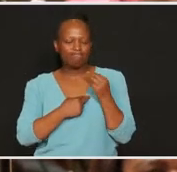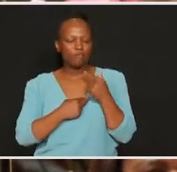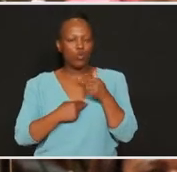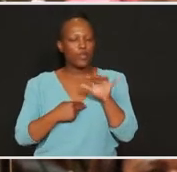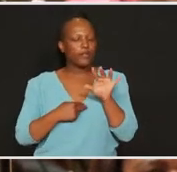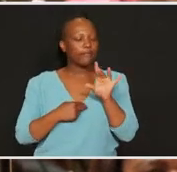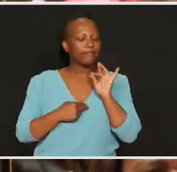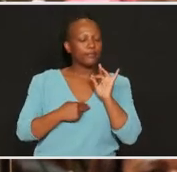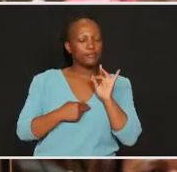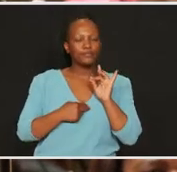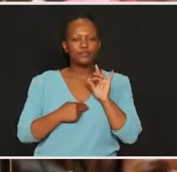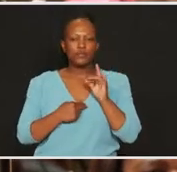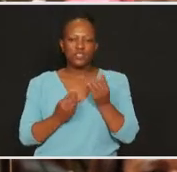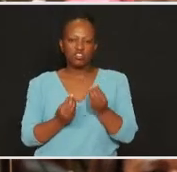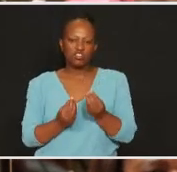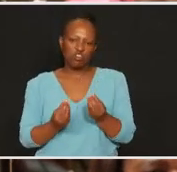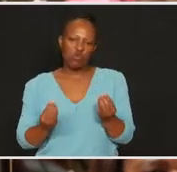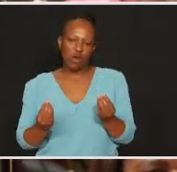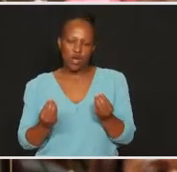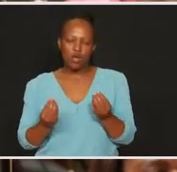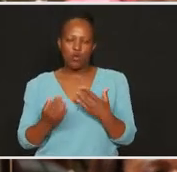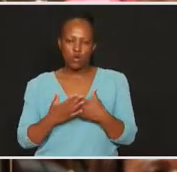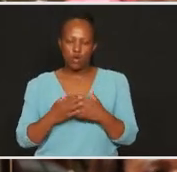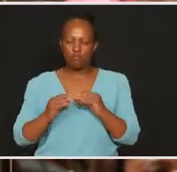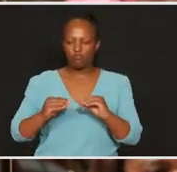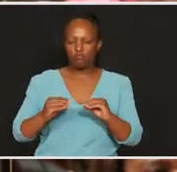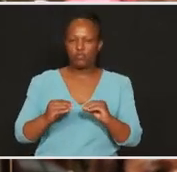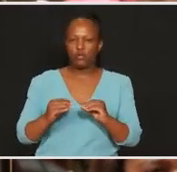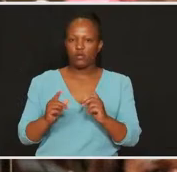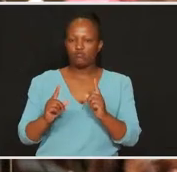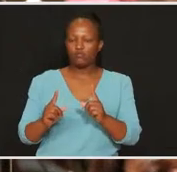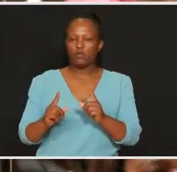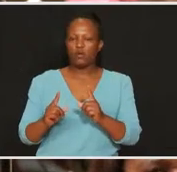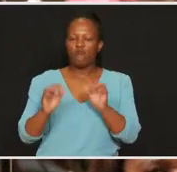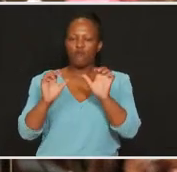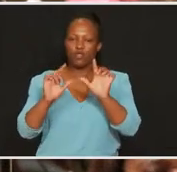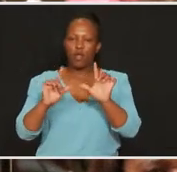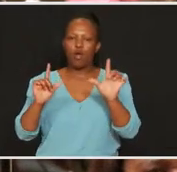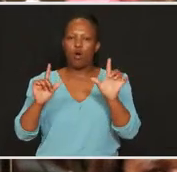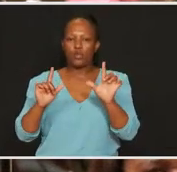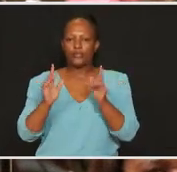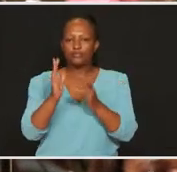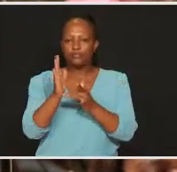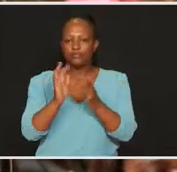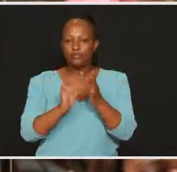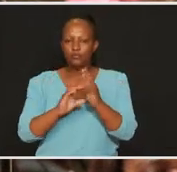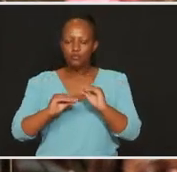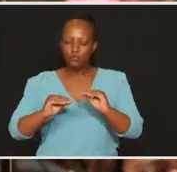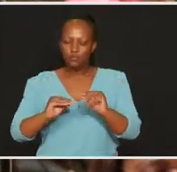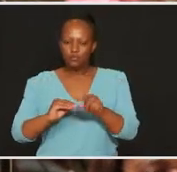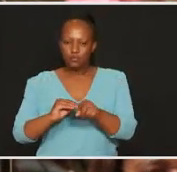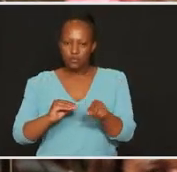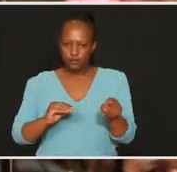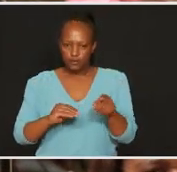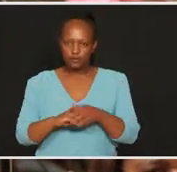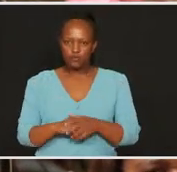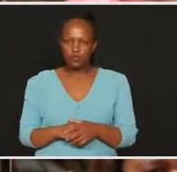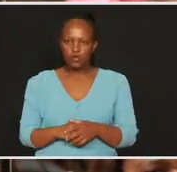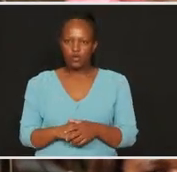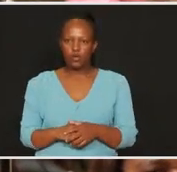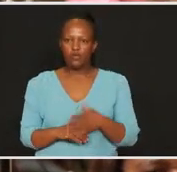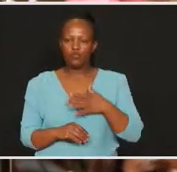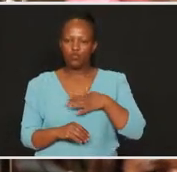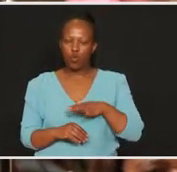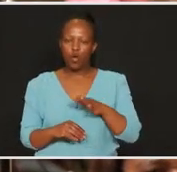so as to raise our children in the fear and instruction of the Lord Jesus Christ we strive to produce adults with